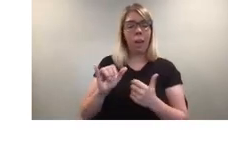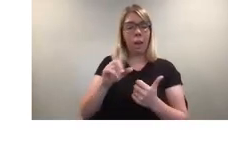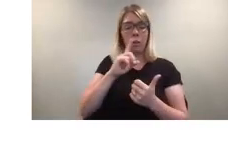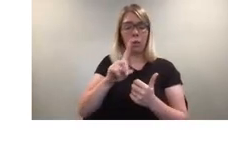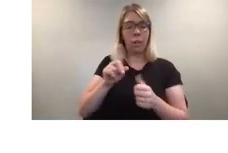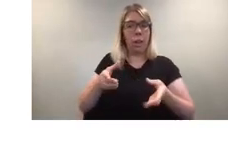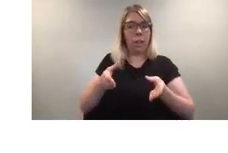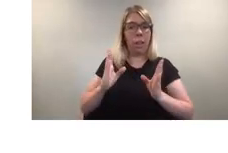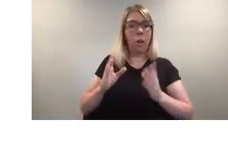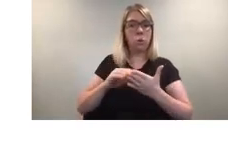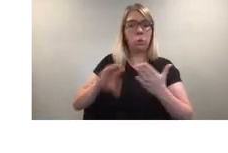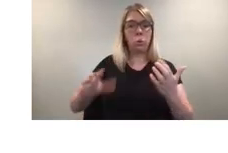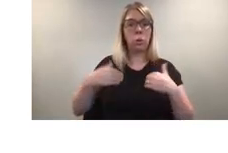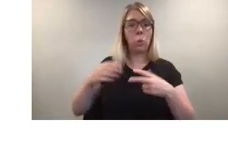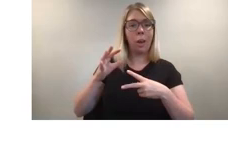and agency.